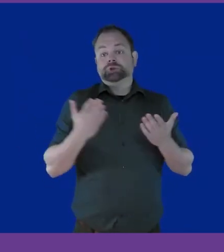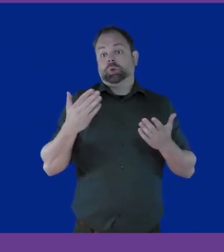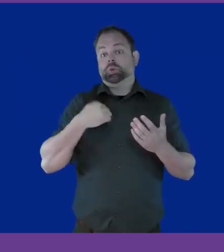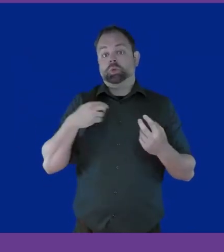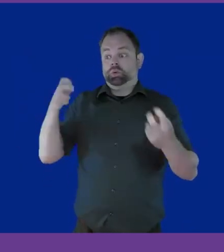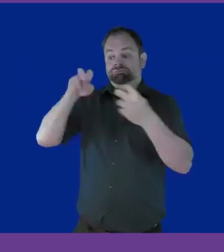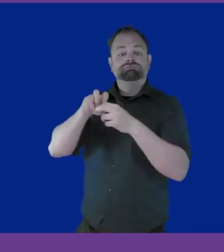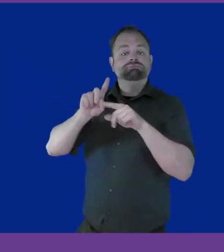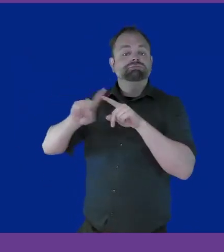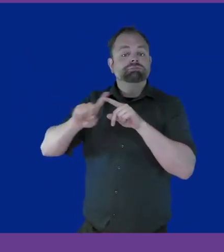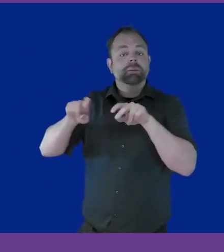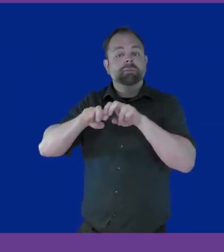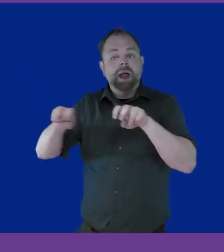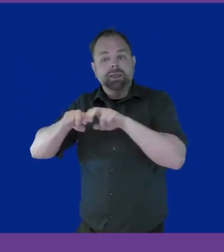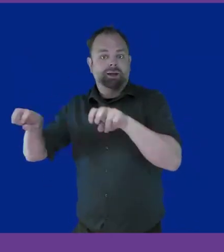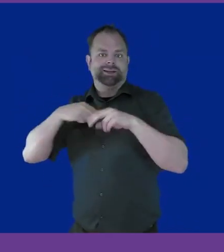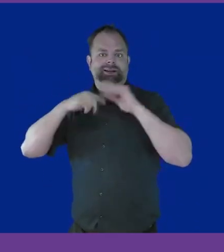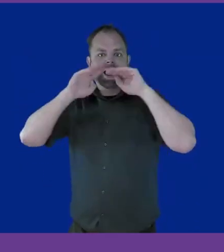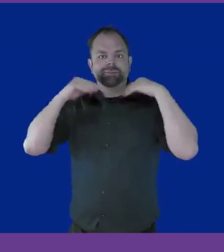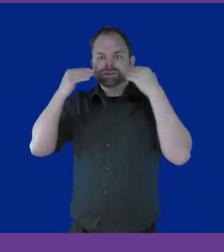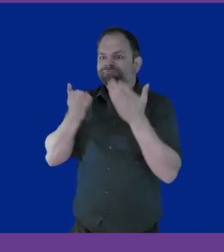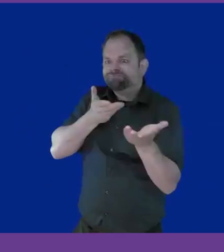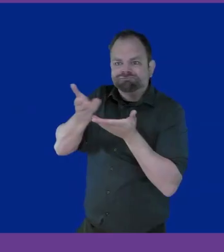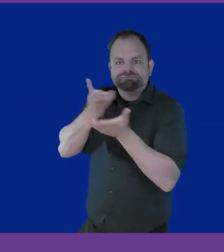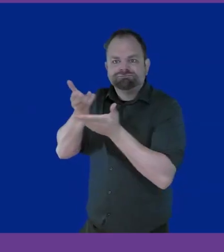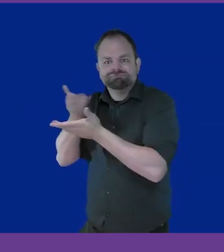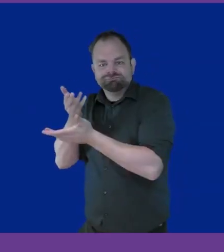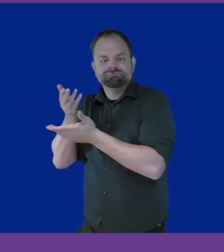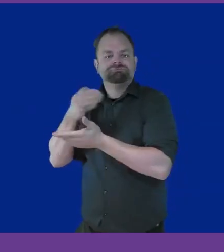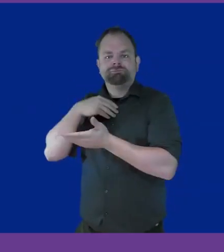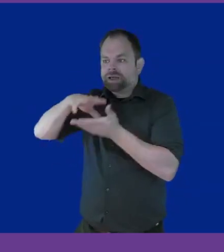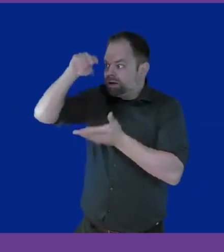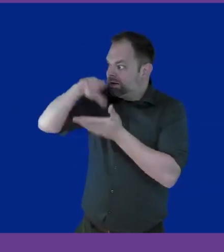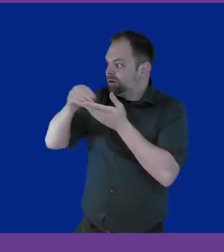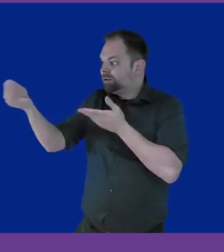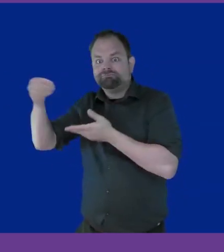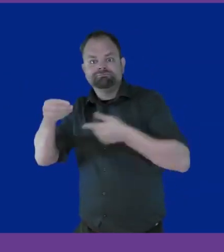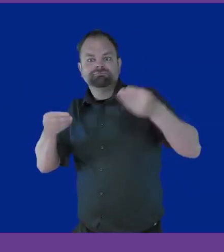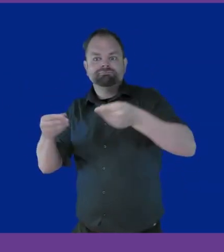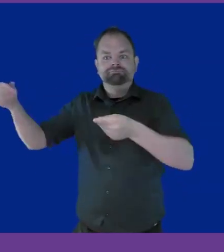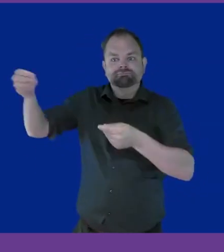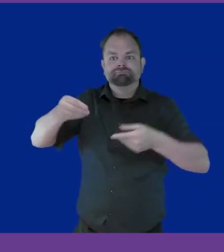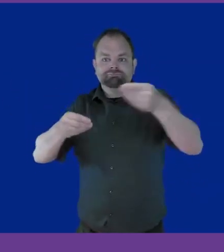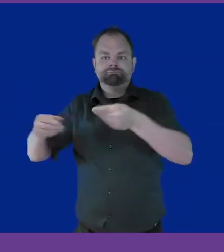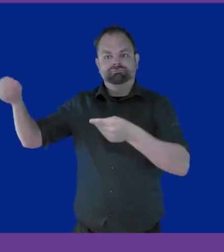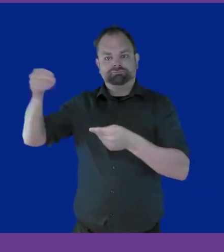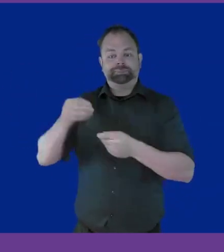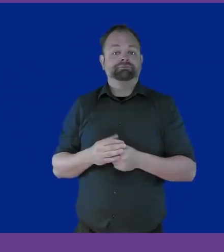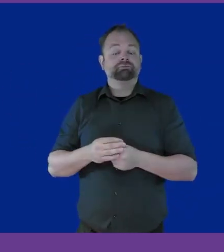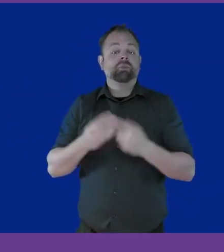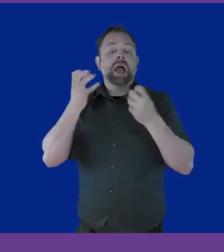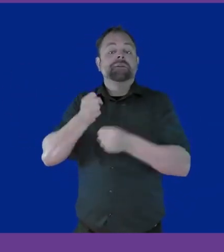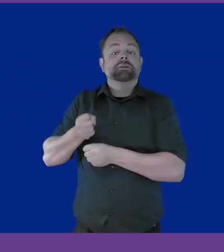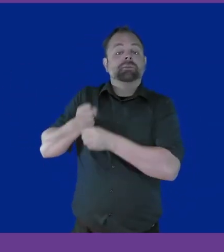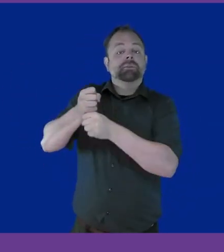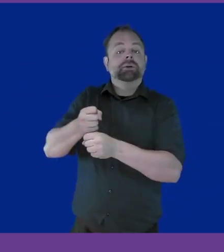by representatives of the European Central Bank, the European Commission. We have Commissioner Albuquerque here, and I'm very happy with that. And